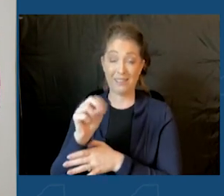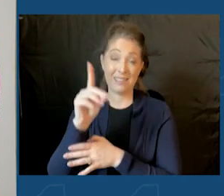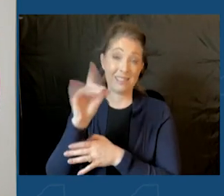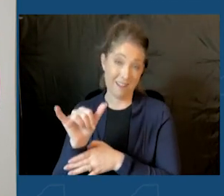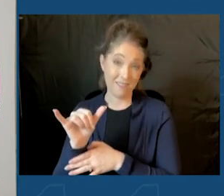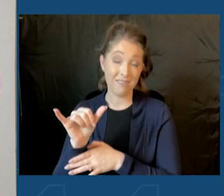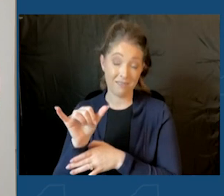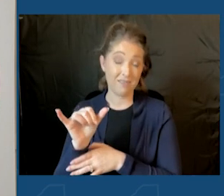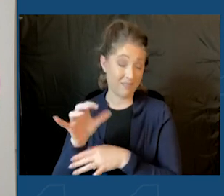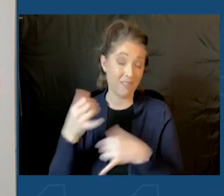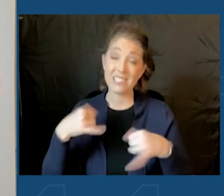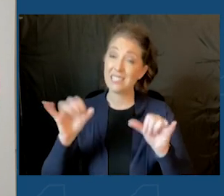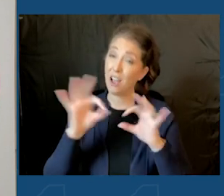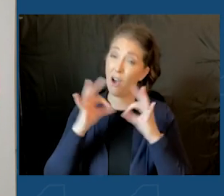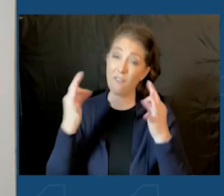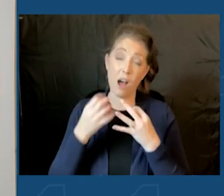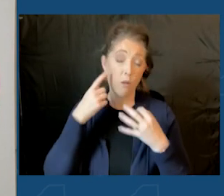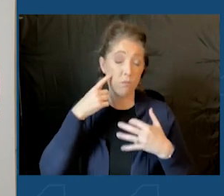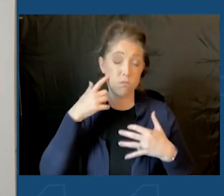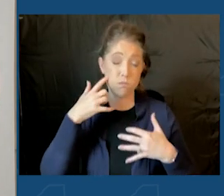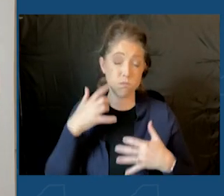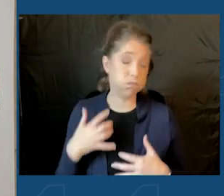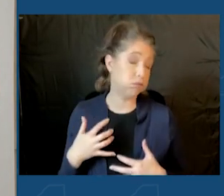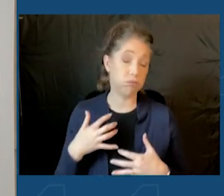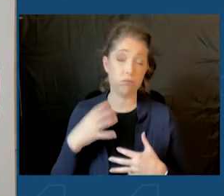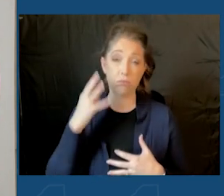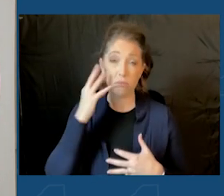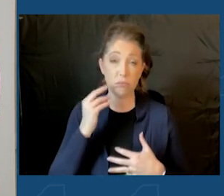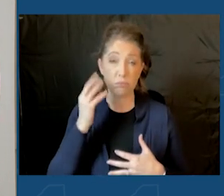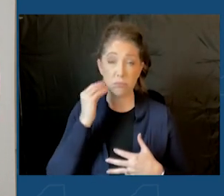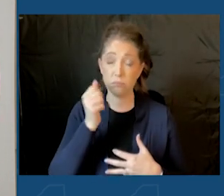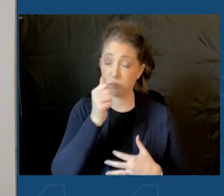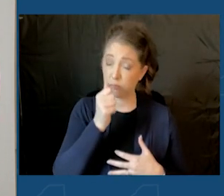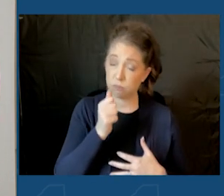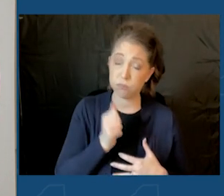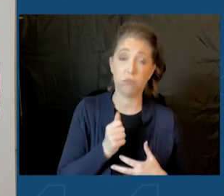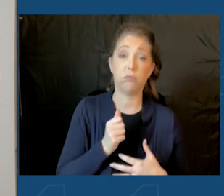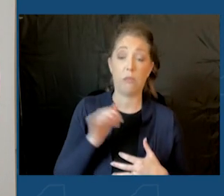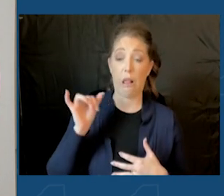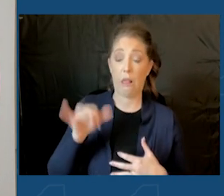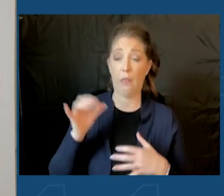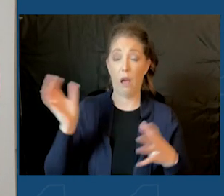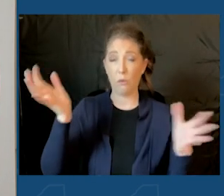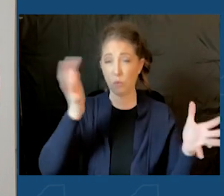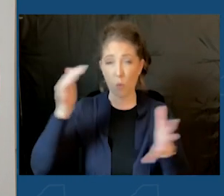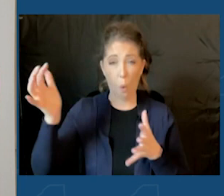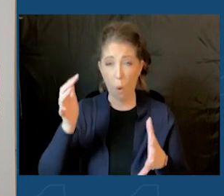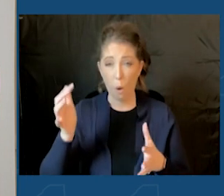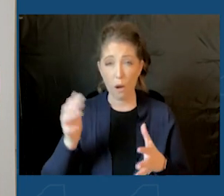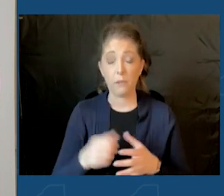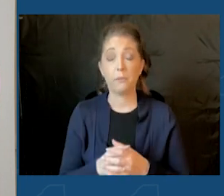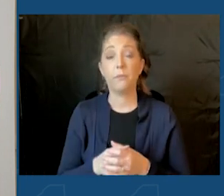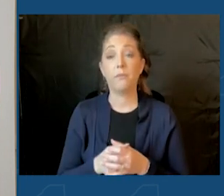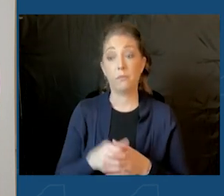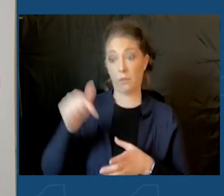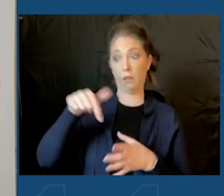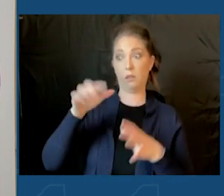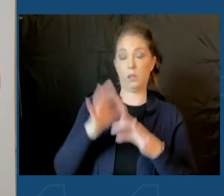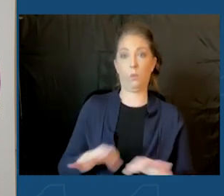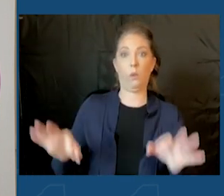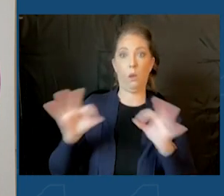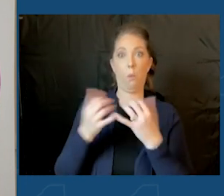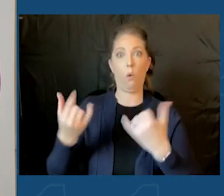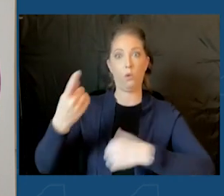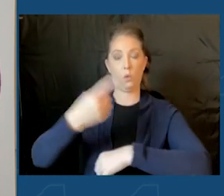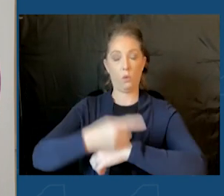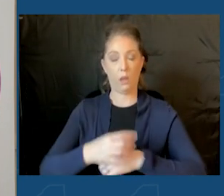are reeling from the impact of that storm. It was so great. But this was really, really important today, what the